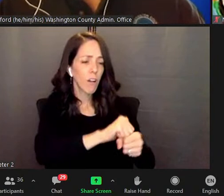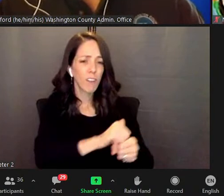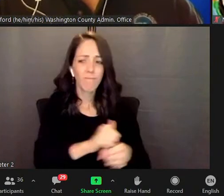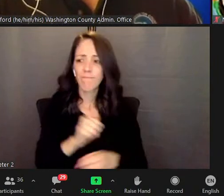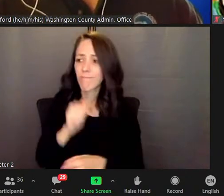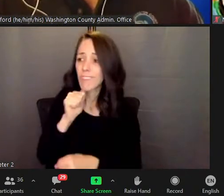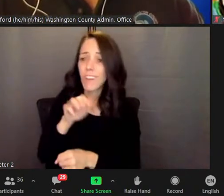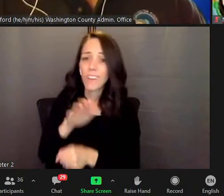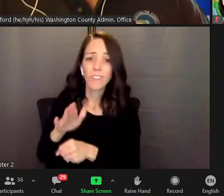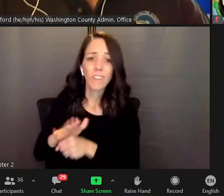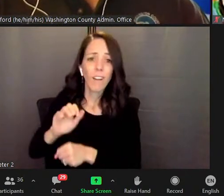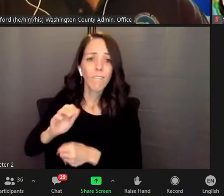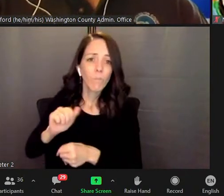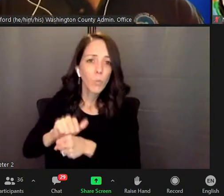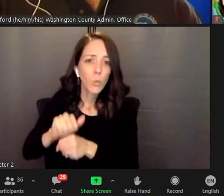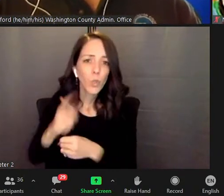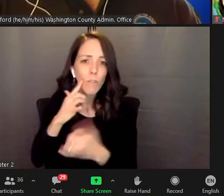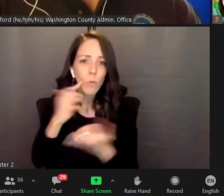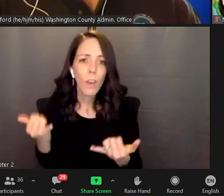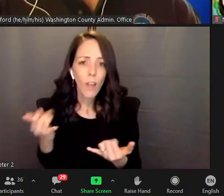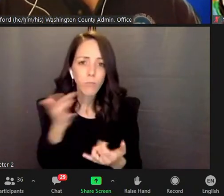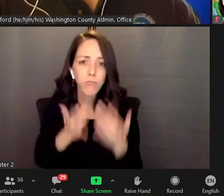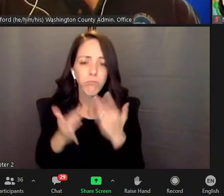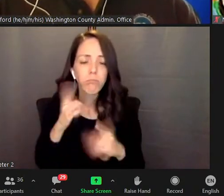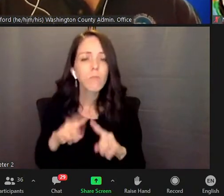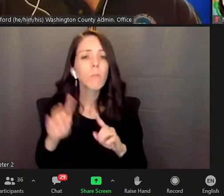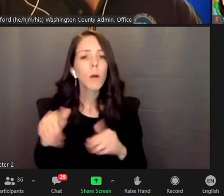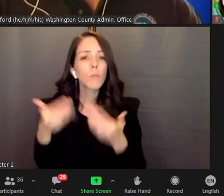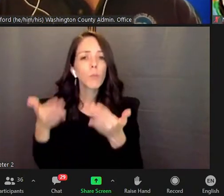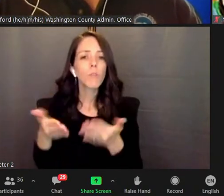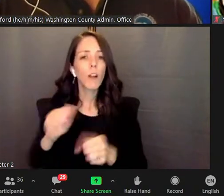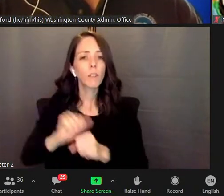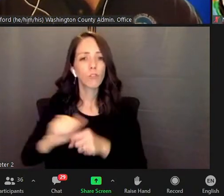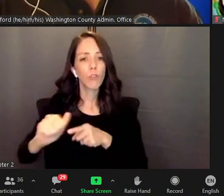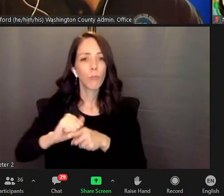as well, how do we give them job training so that they can get to the skill